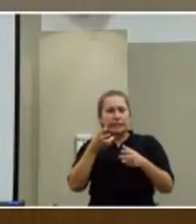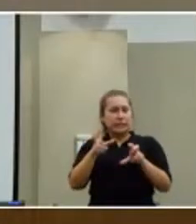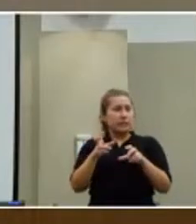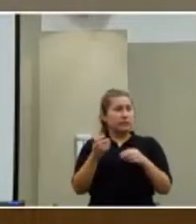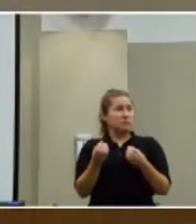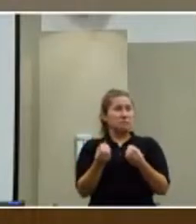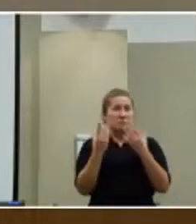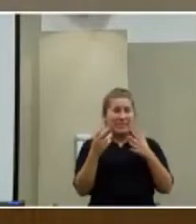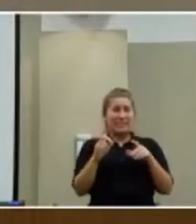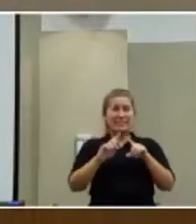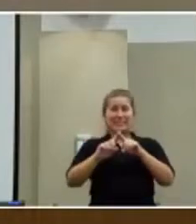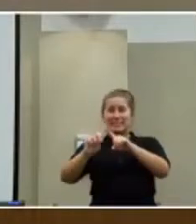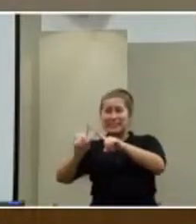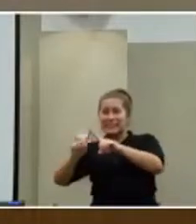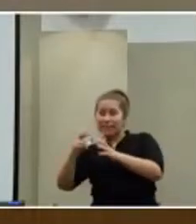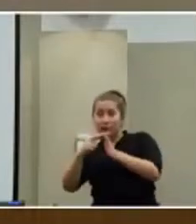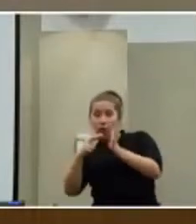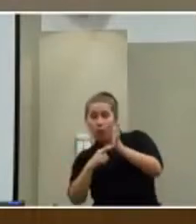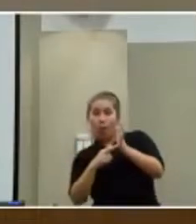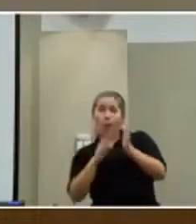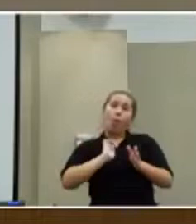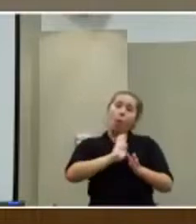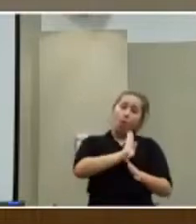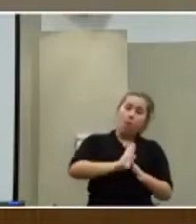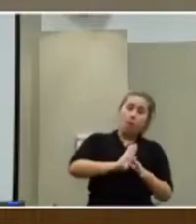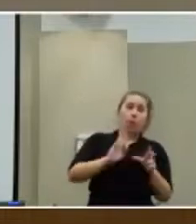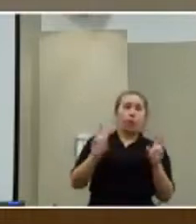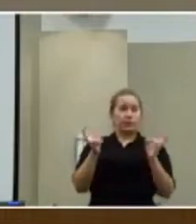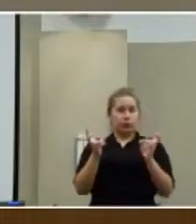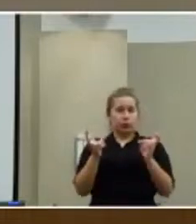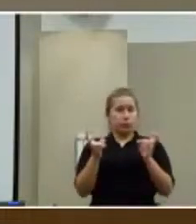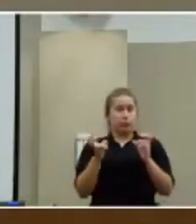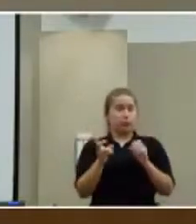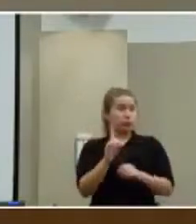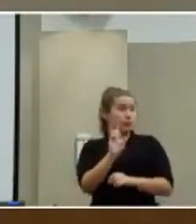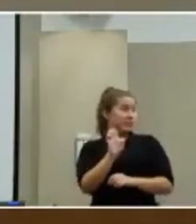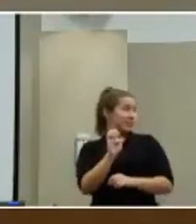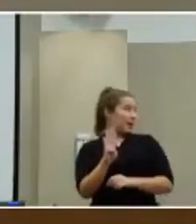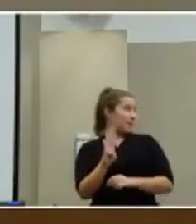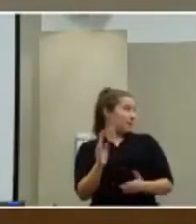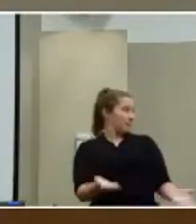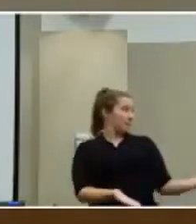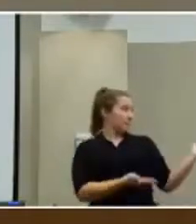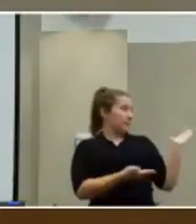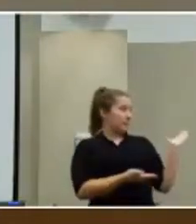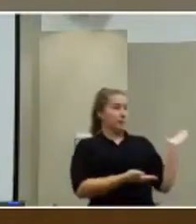numerous rulemaking and board endeavors. So, Deb?